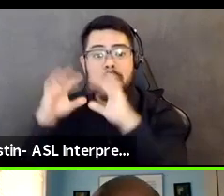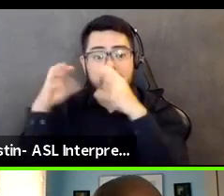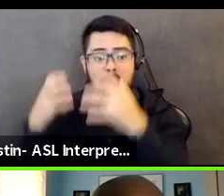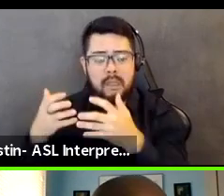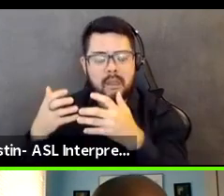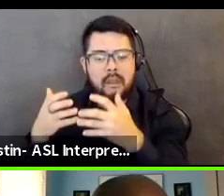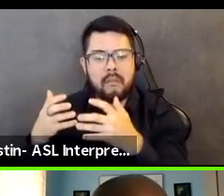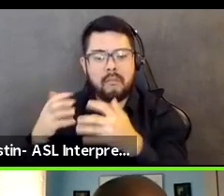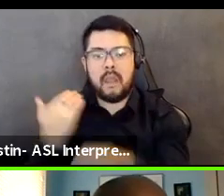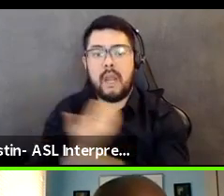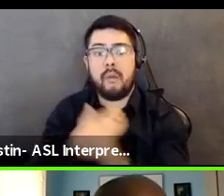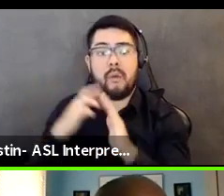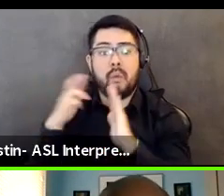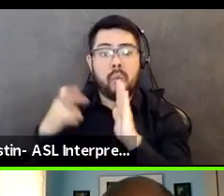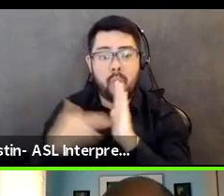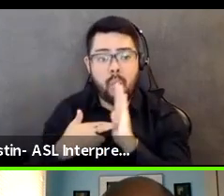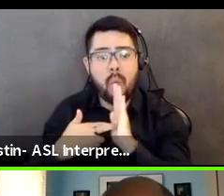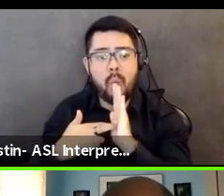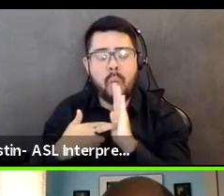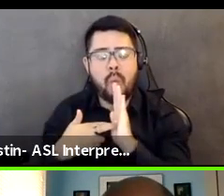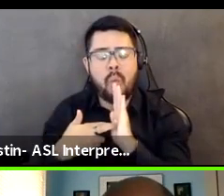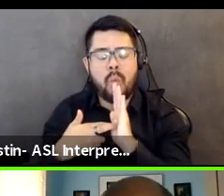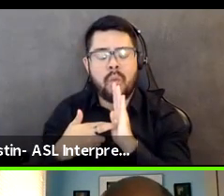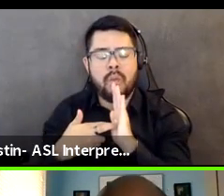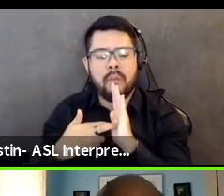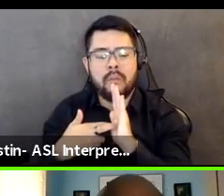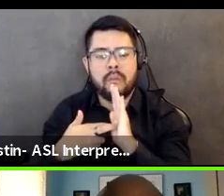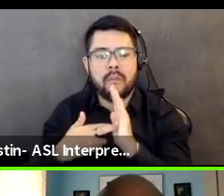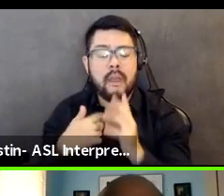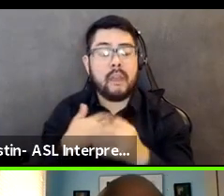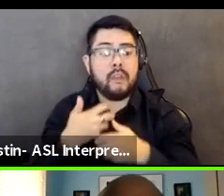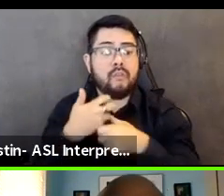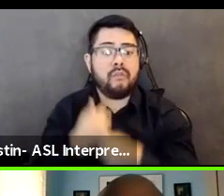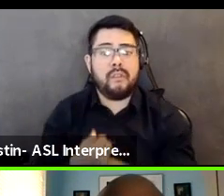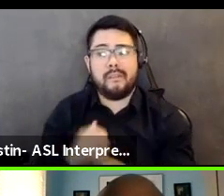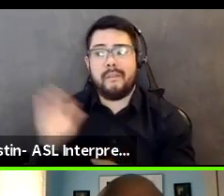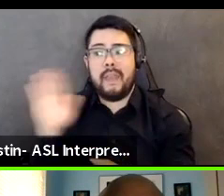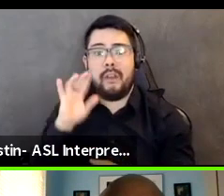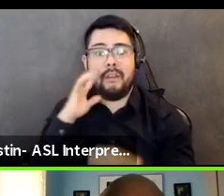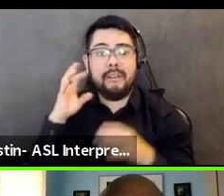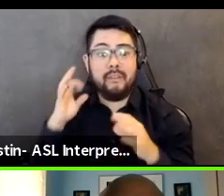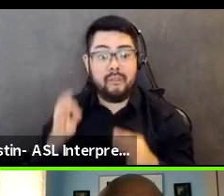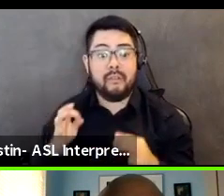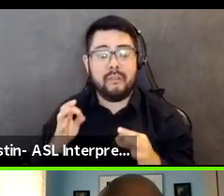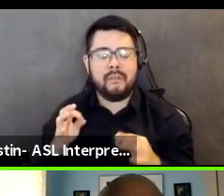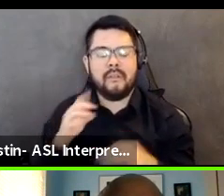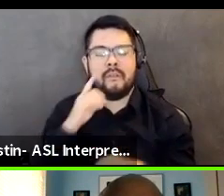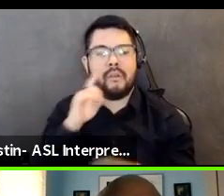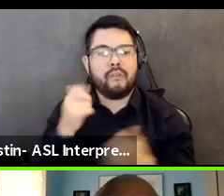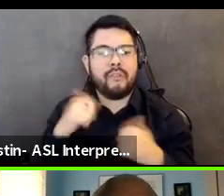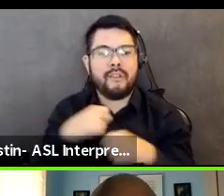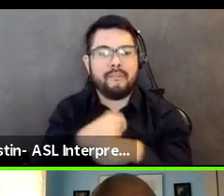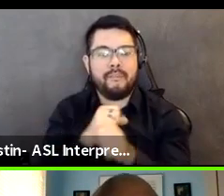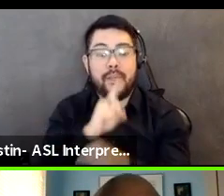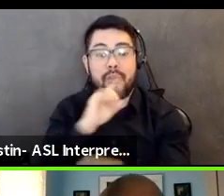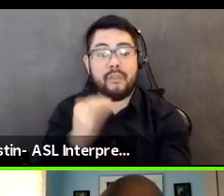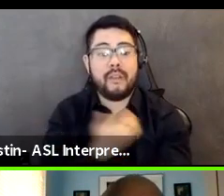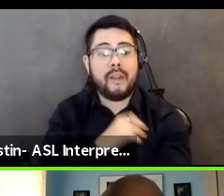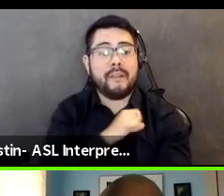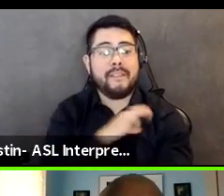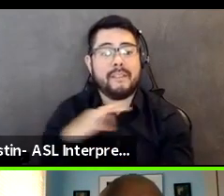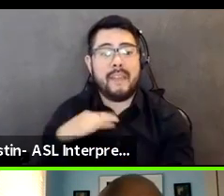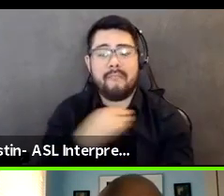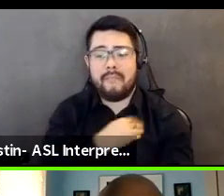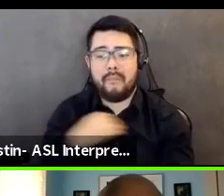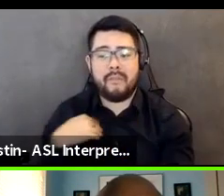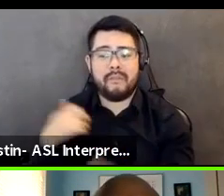has a role in in and um and i trust that judgment of really trying to make sure that all our staff members are treated